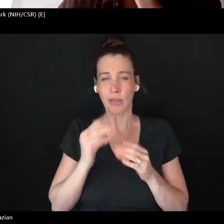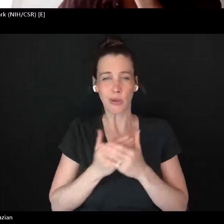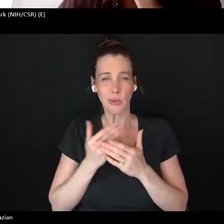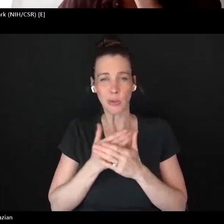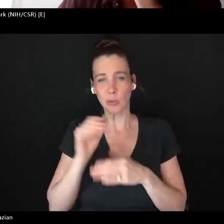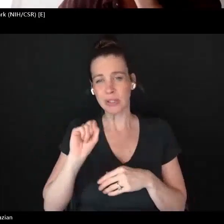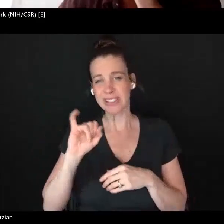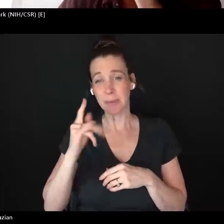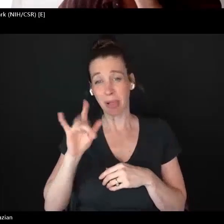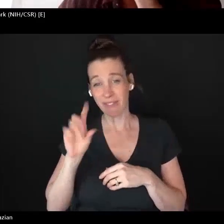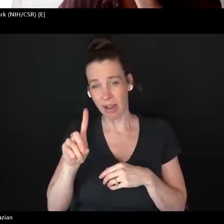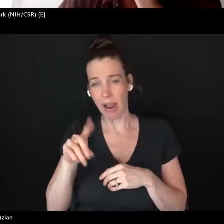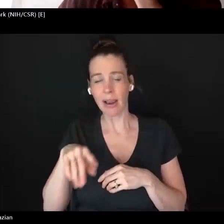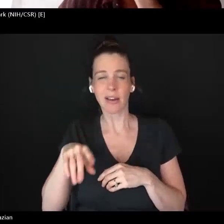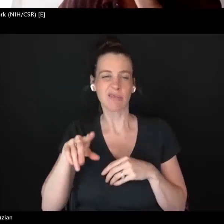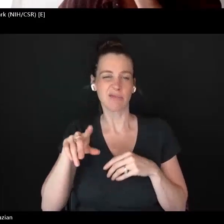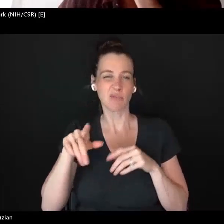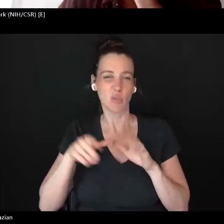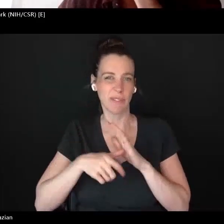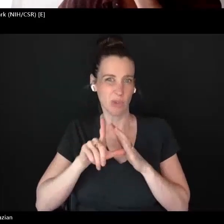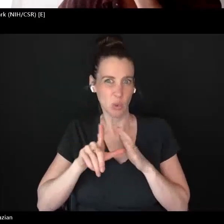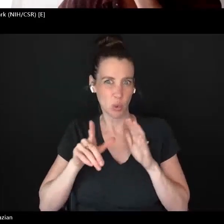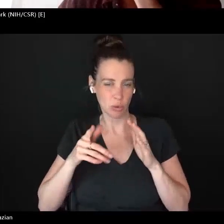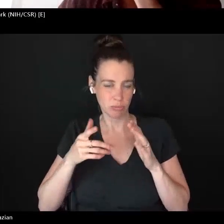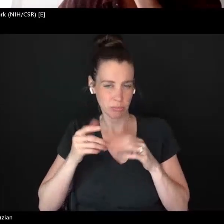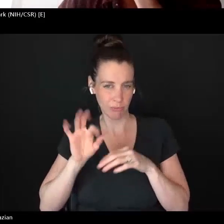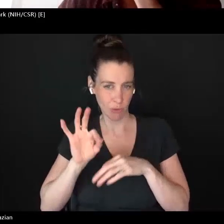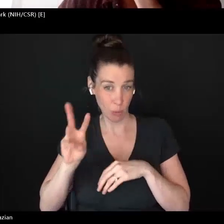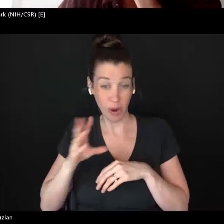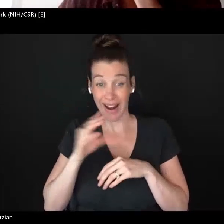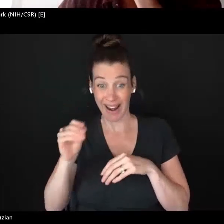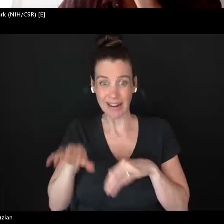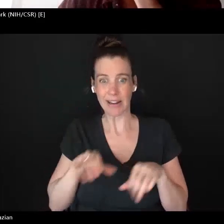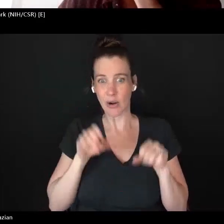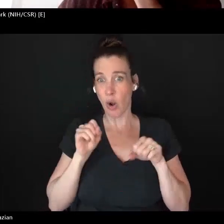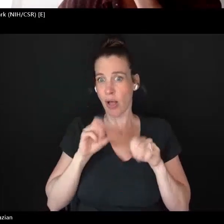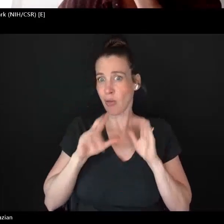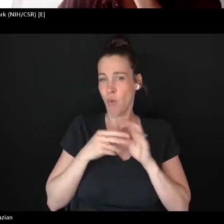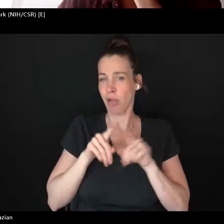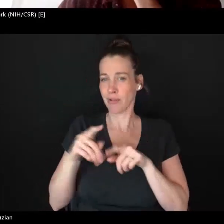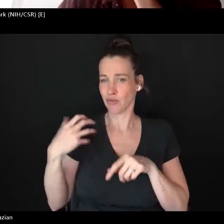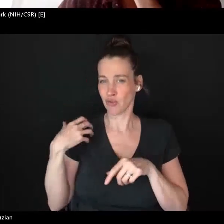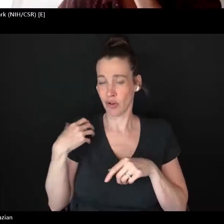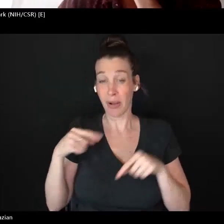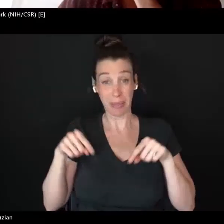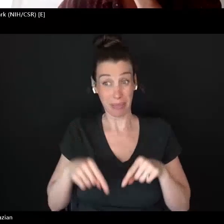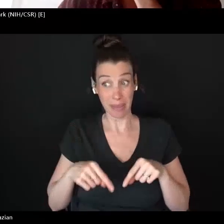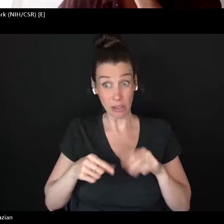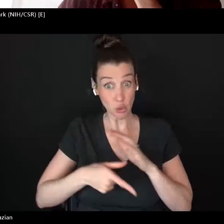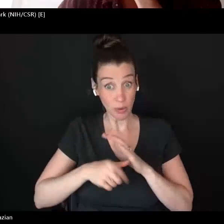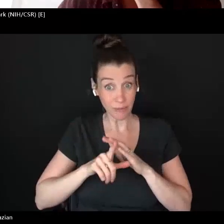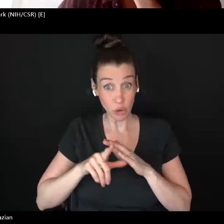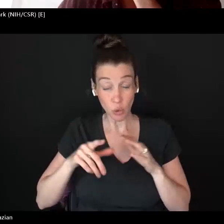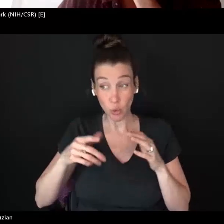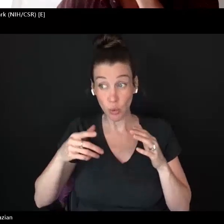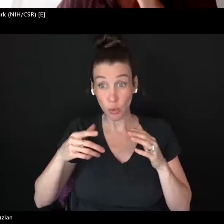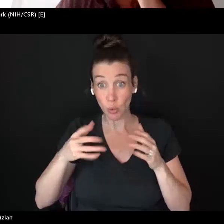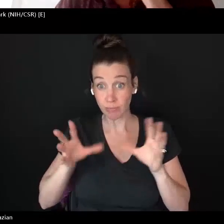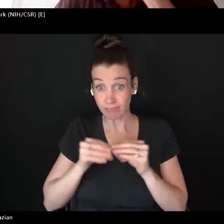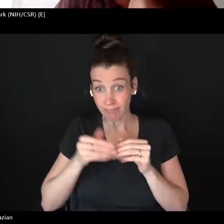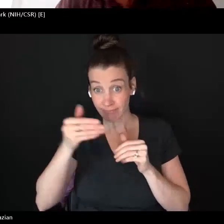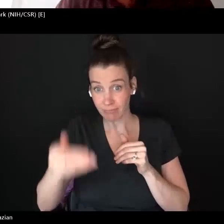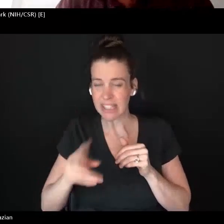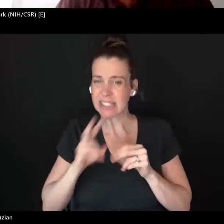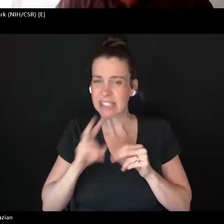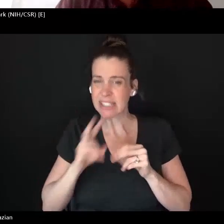Review Framework, and for taking on the role of chair. This coming review round is a particularly impactful time